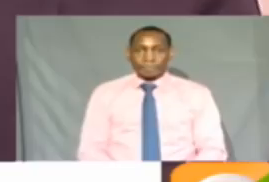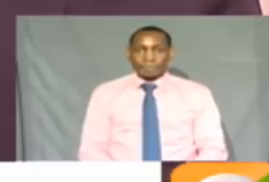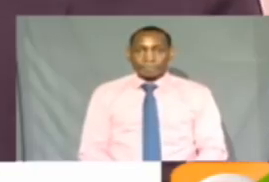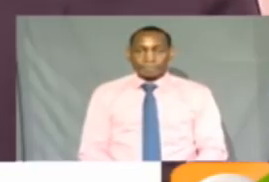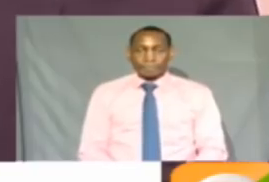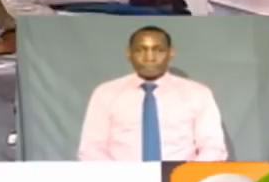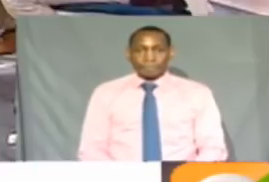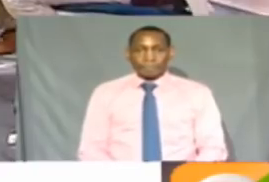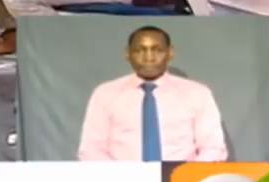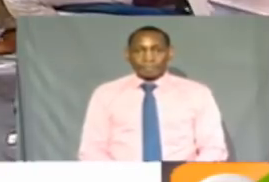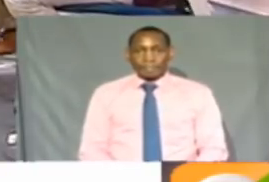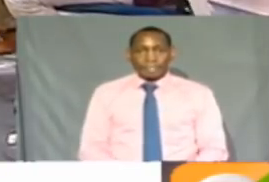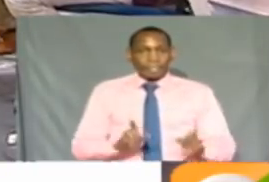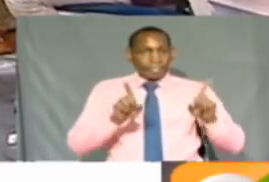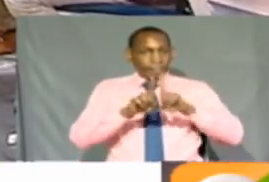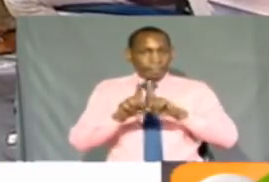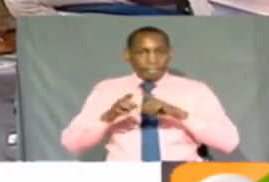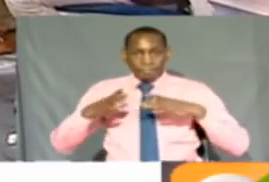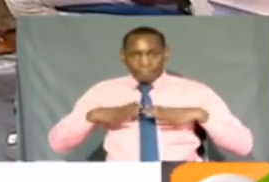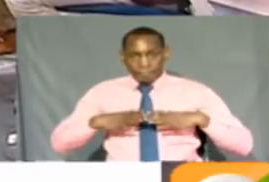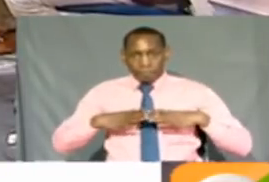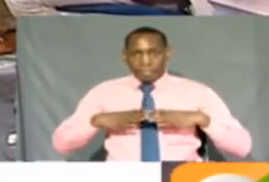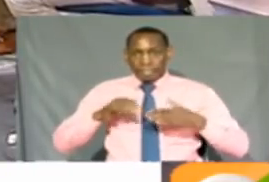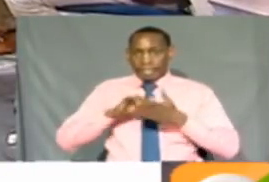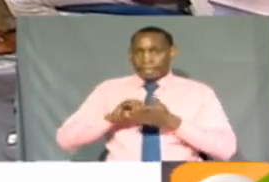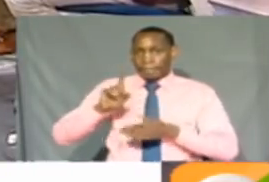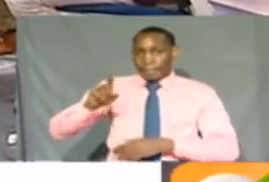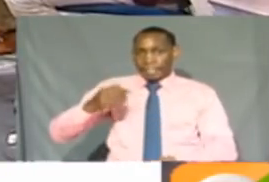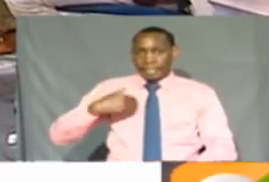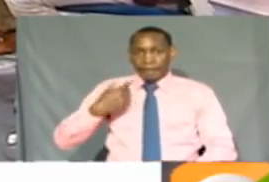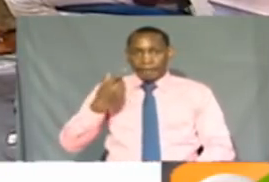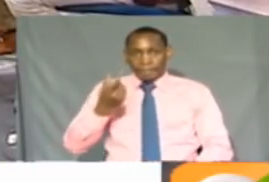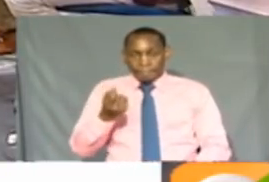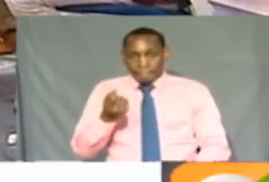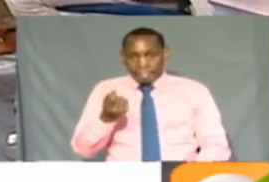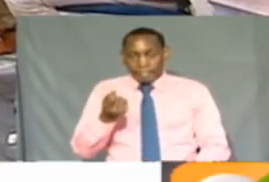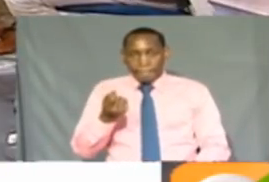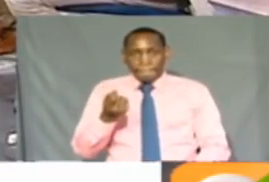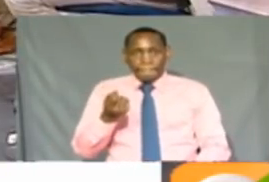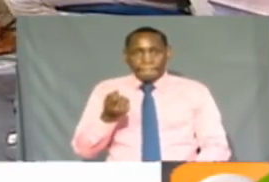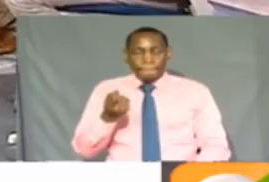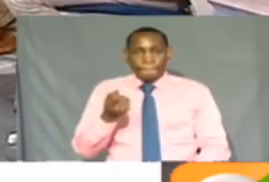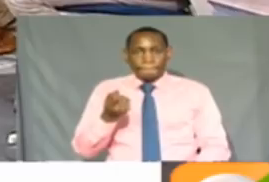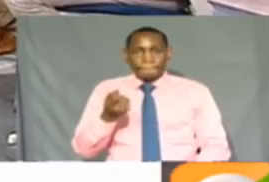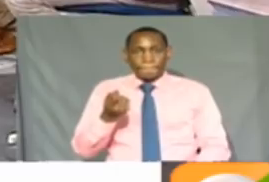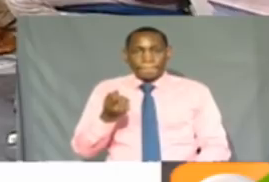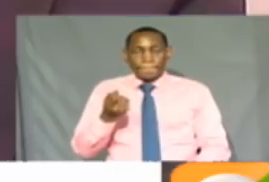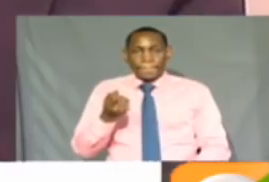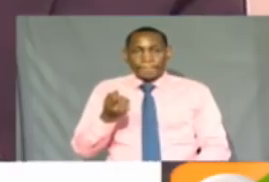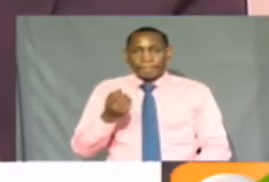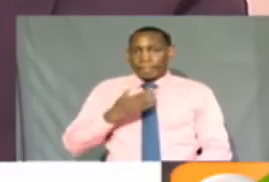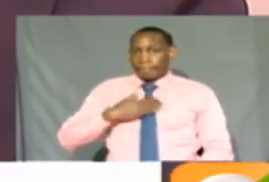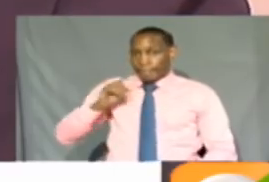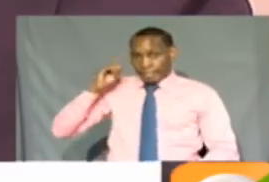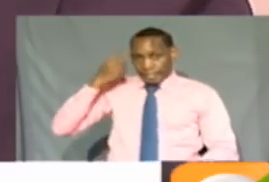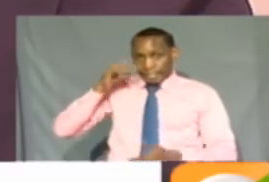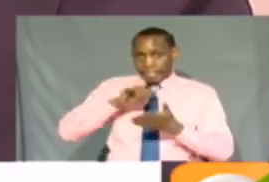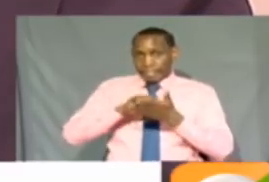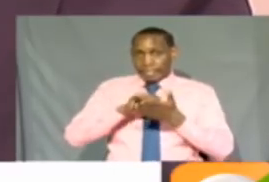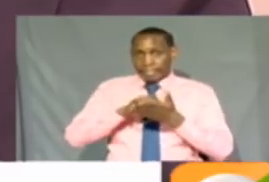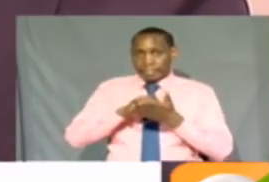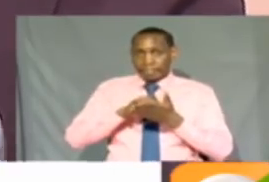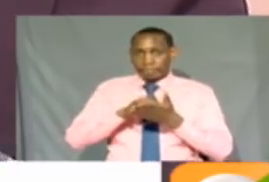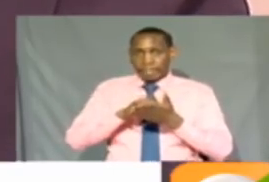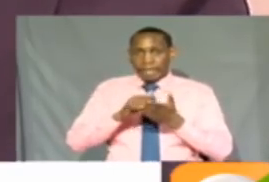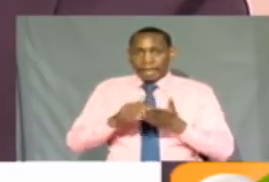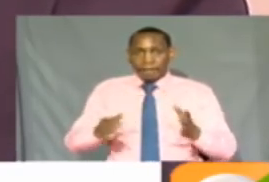it's also making people think, you know, for you to have money, you'll also be looking for young girls. So I think there will be a continuation